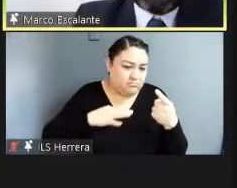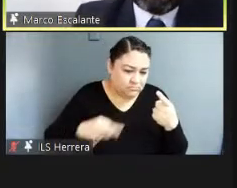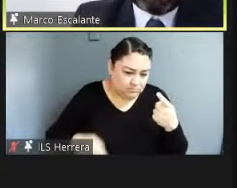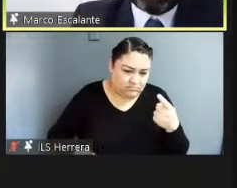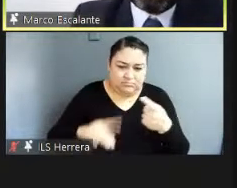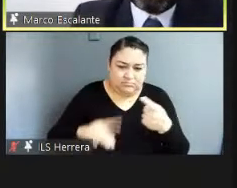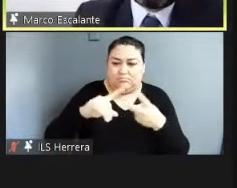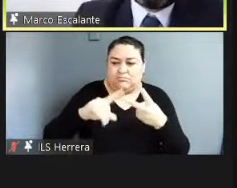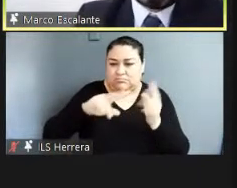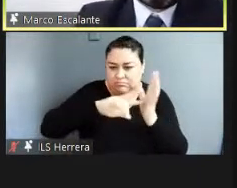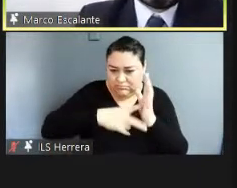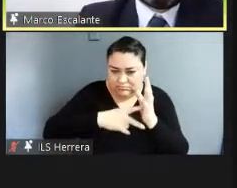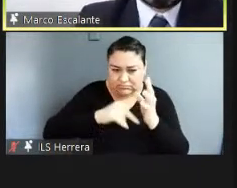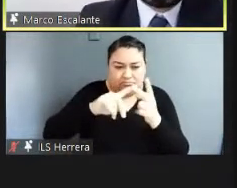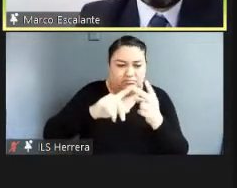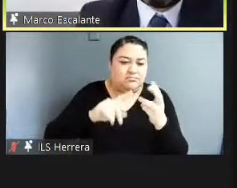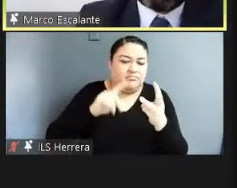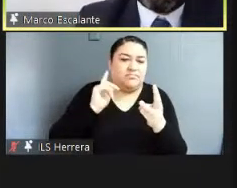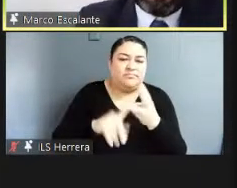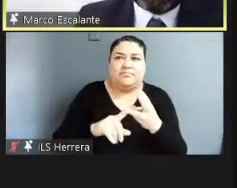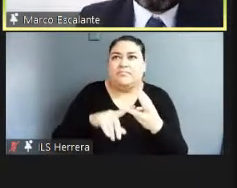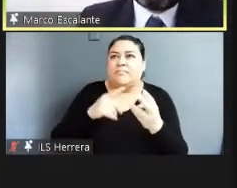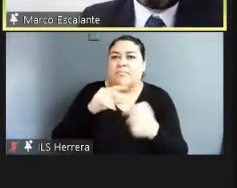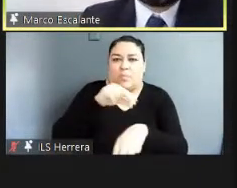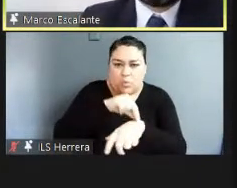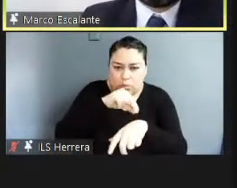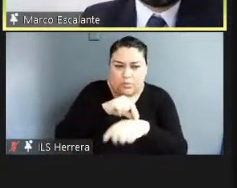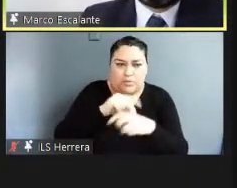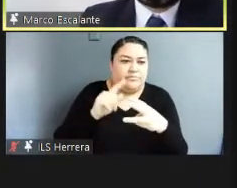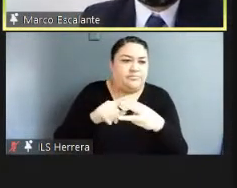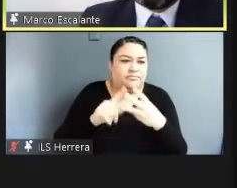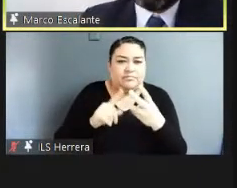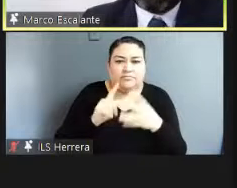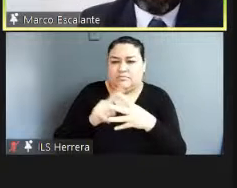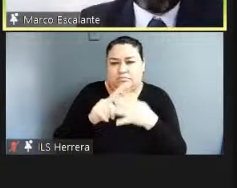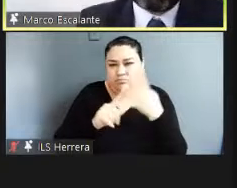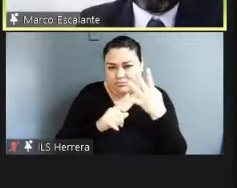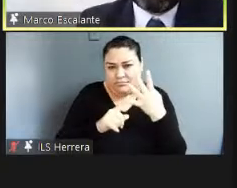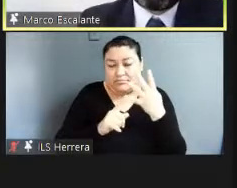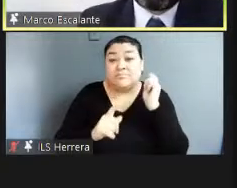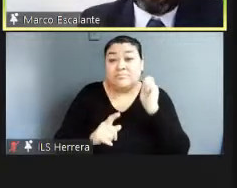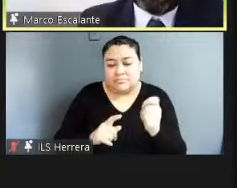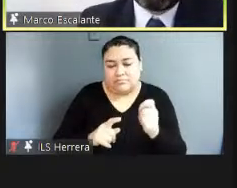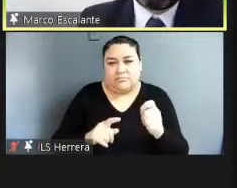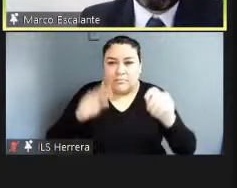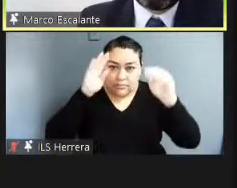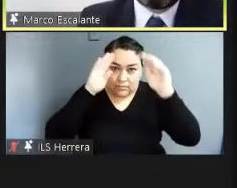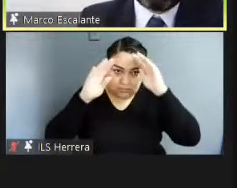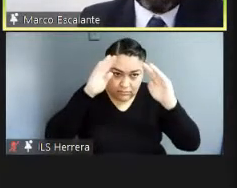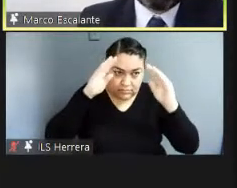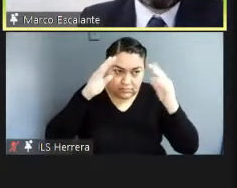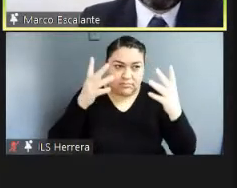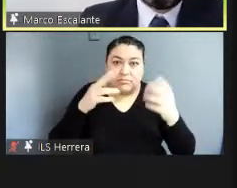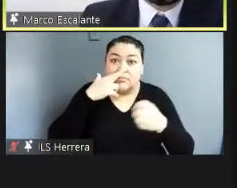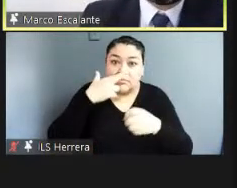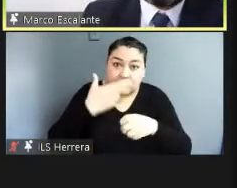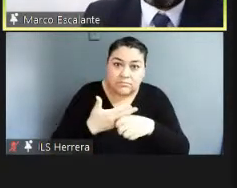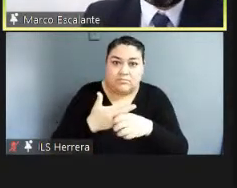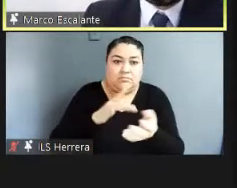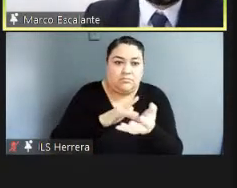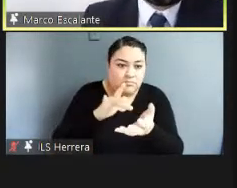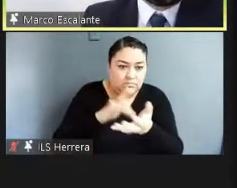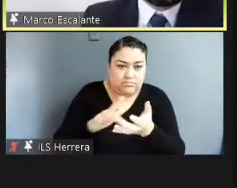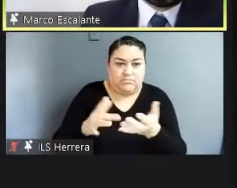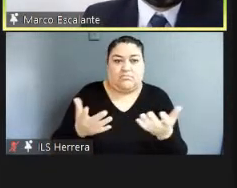are in medicine, nutrition, physiotherapy, and so on. They need to communicate and express themselves properly. They need to